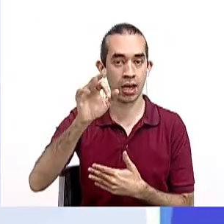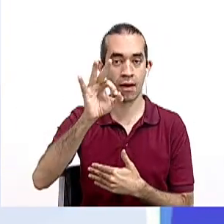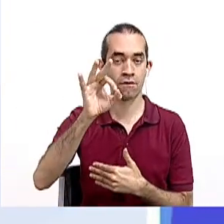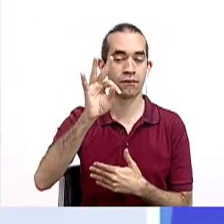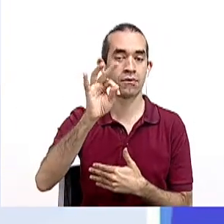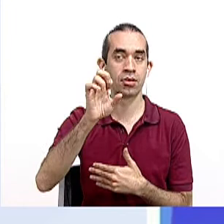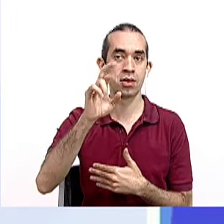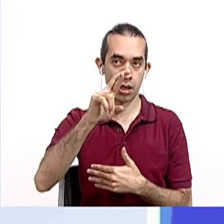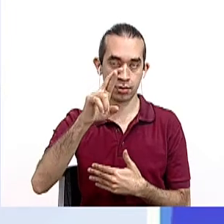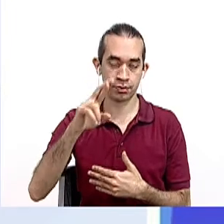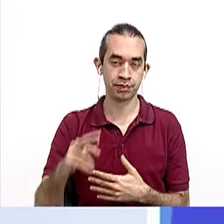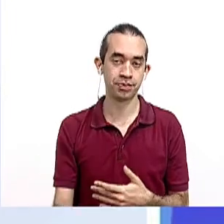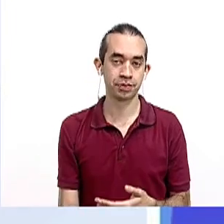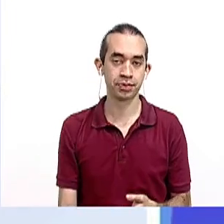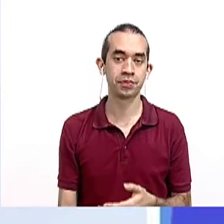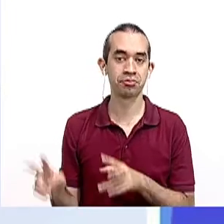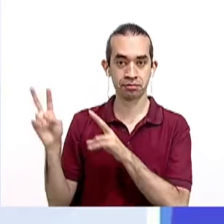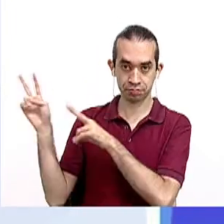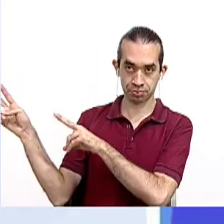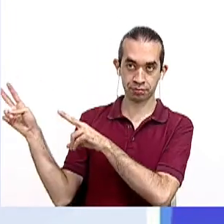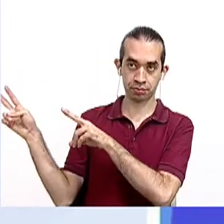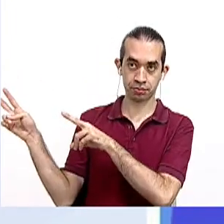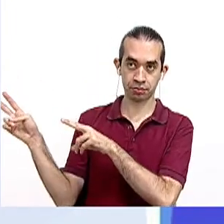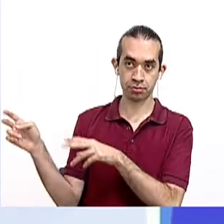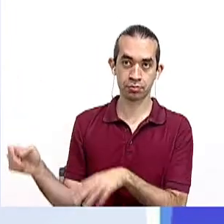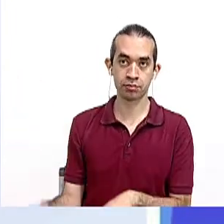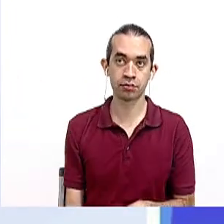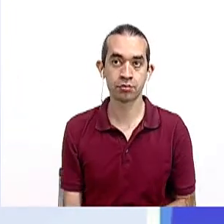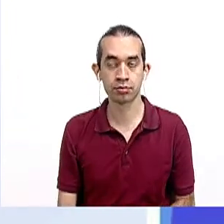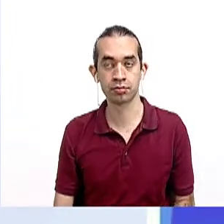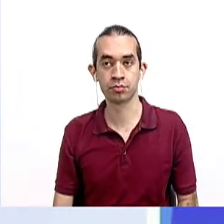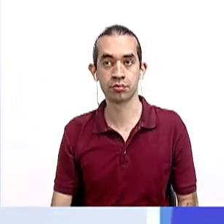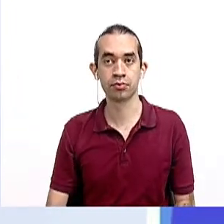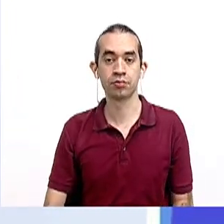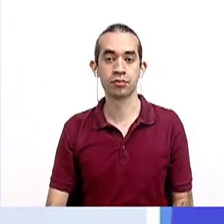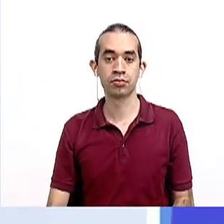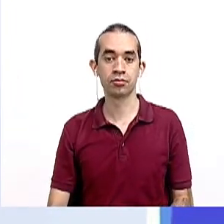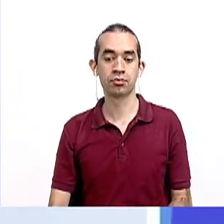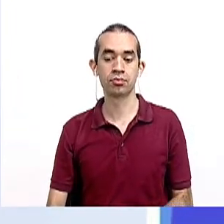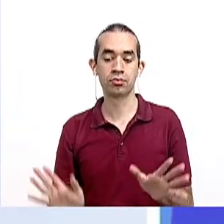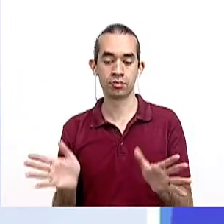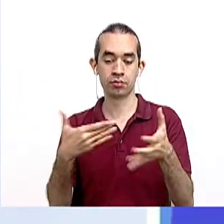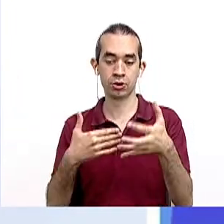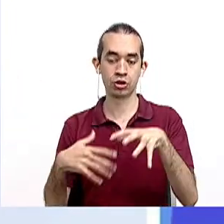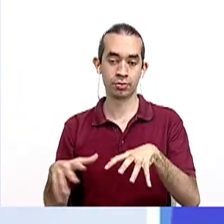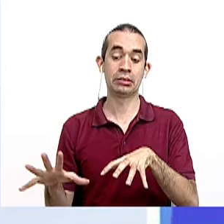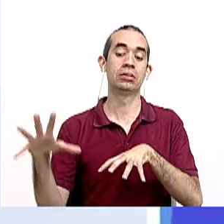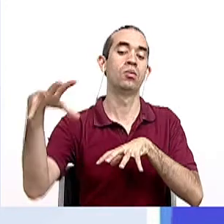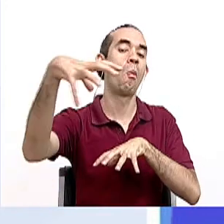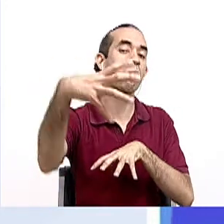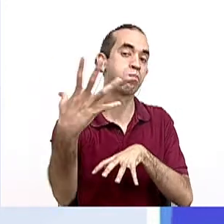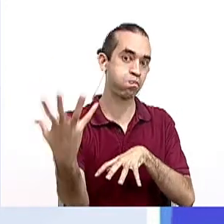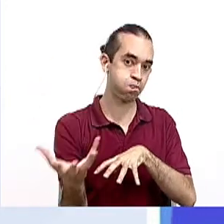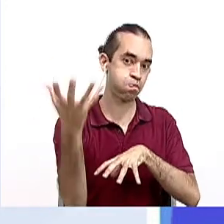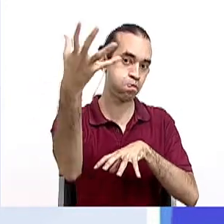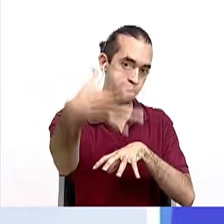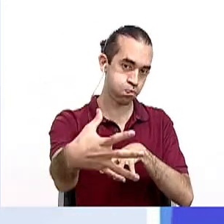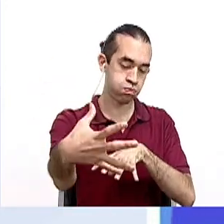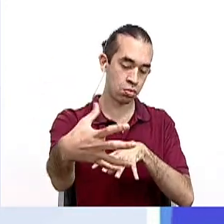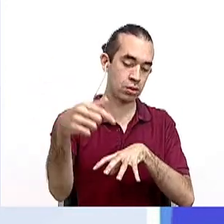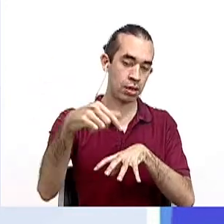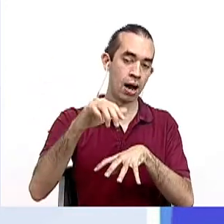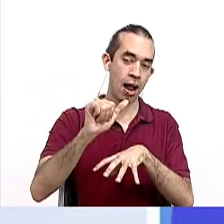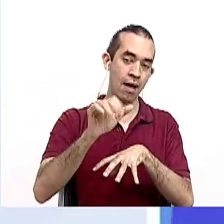So we can say that the ball is after the box. So we can say that your house